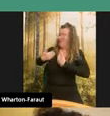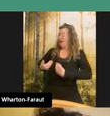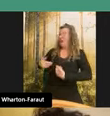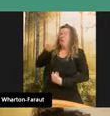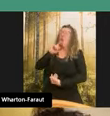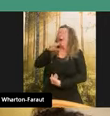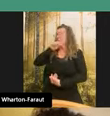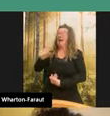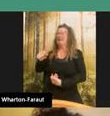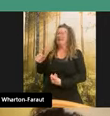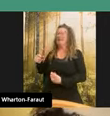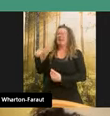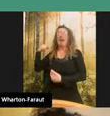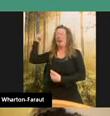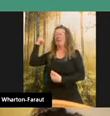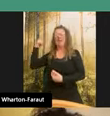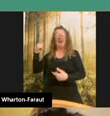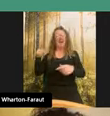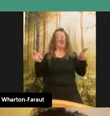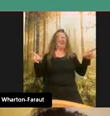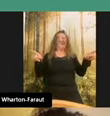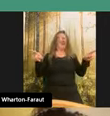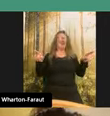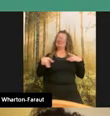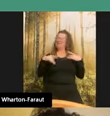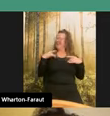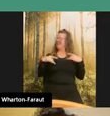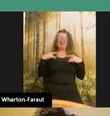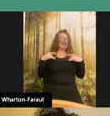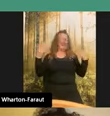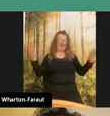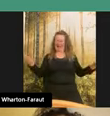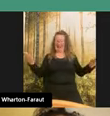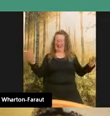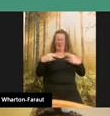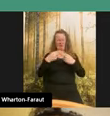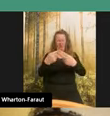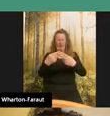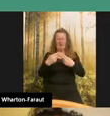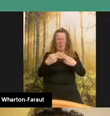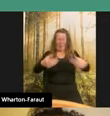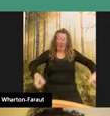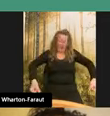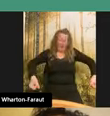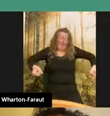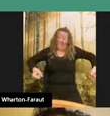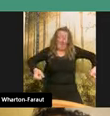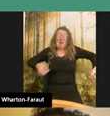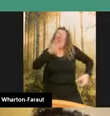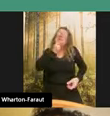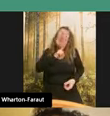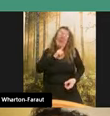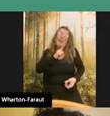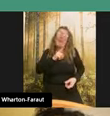streets of London. So I was just so interested in this type of transport where we're moving. There's one particular person who's